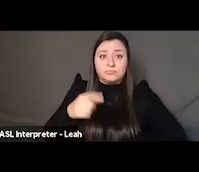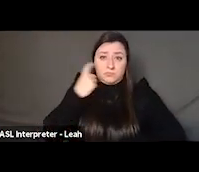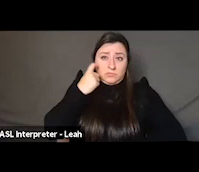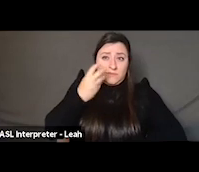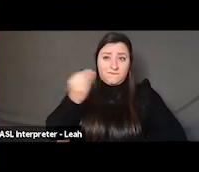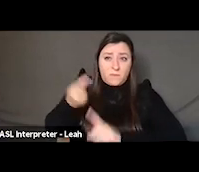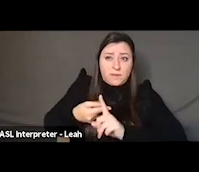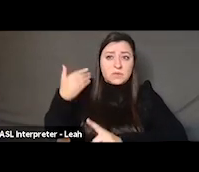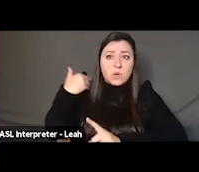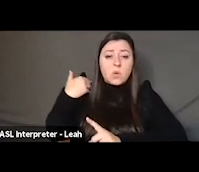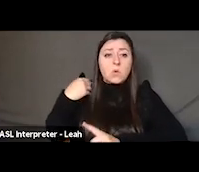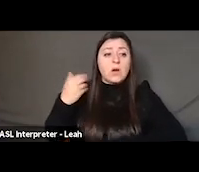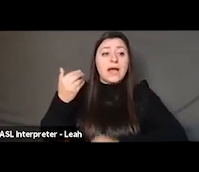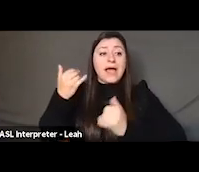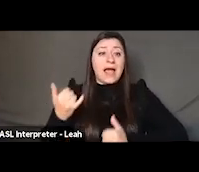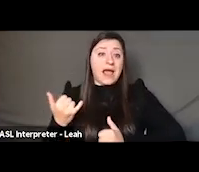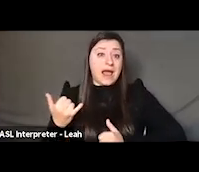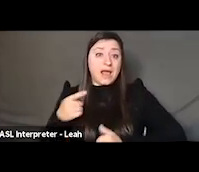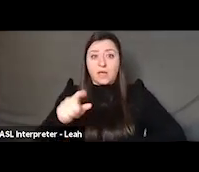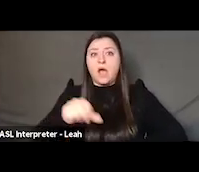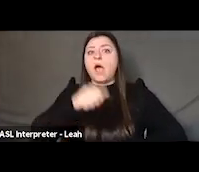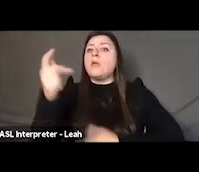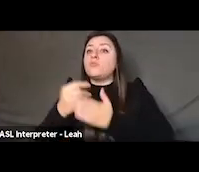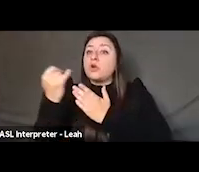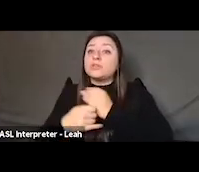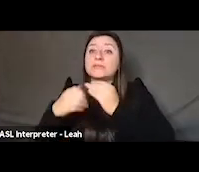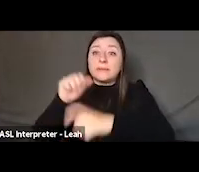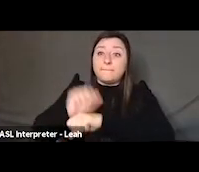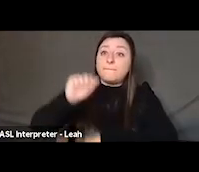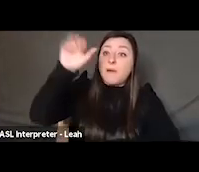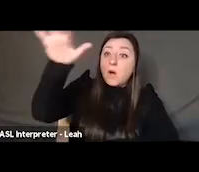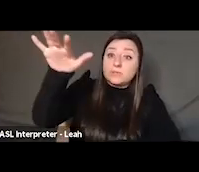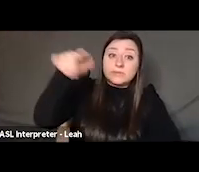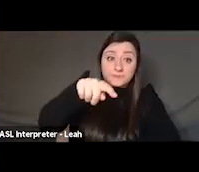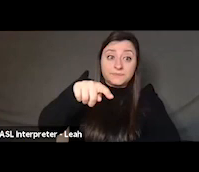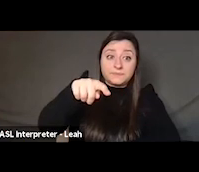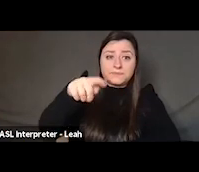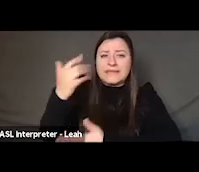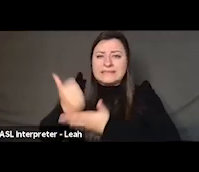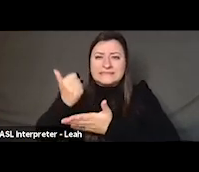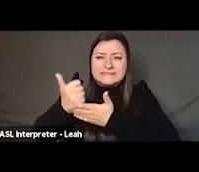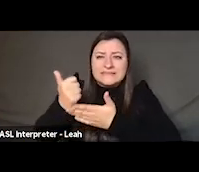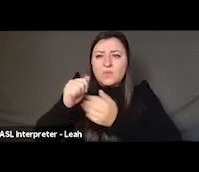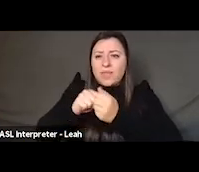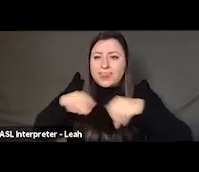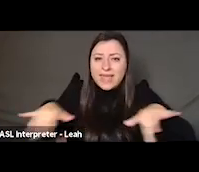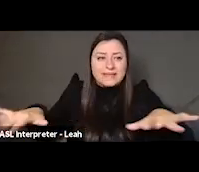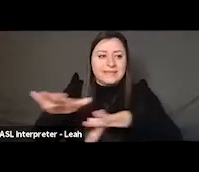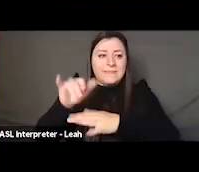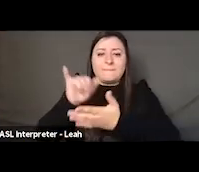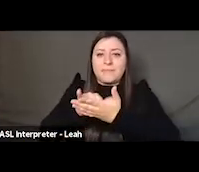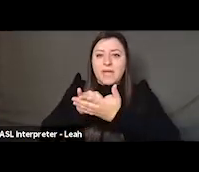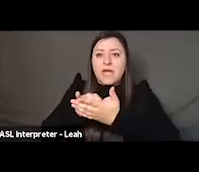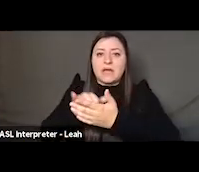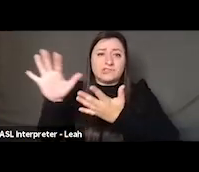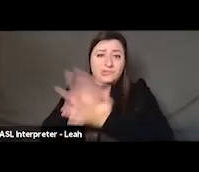another project we did up in the mountains, also on kind of restoring these landscapes that have been destroyed and deforested over